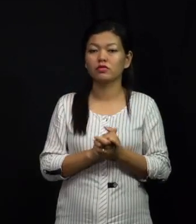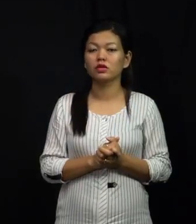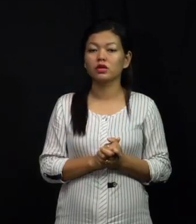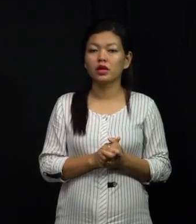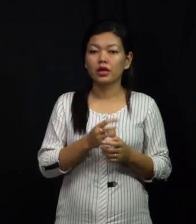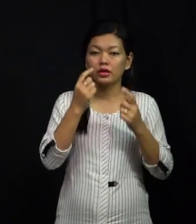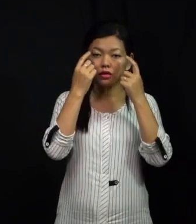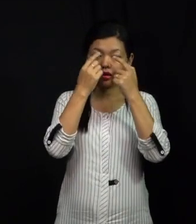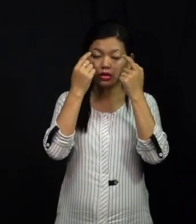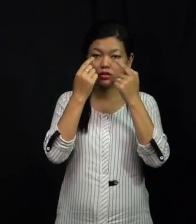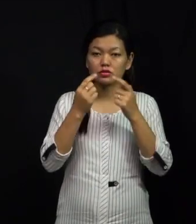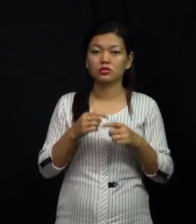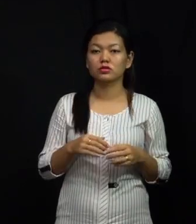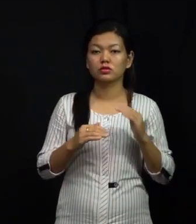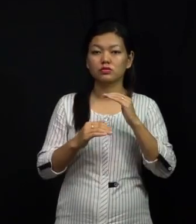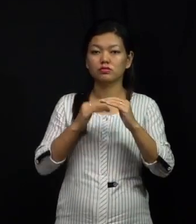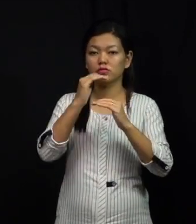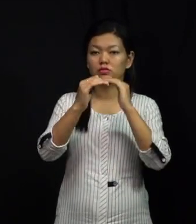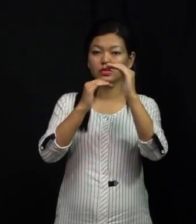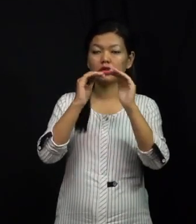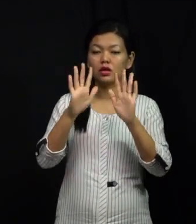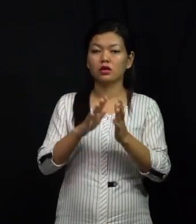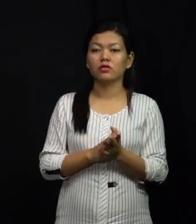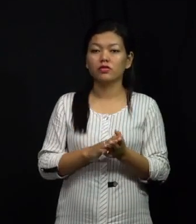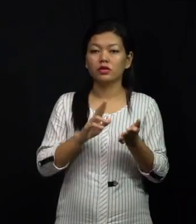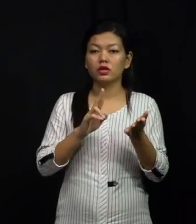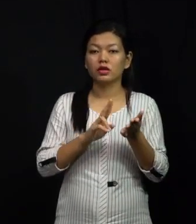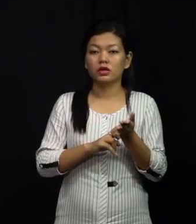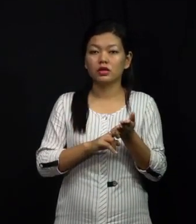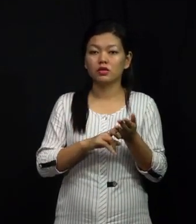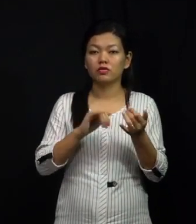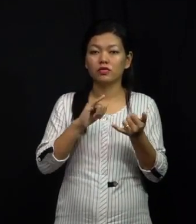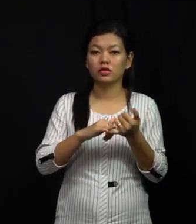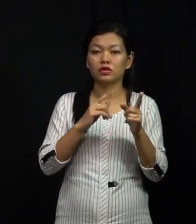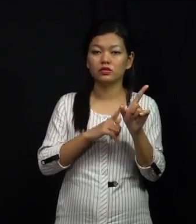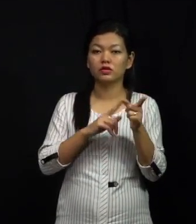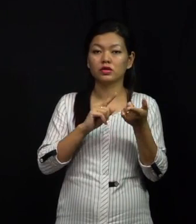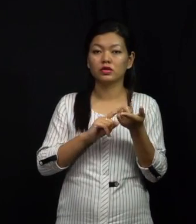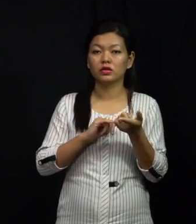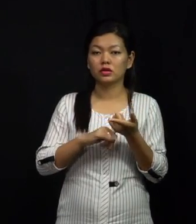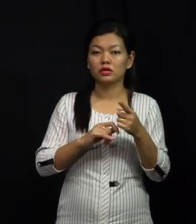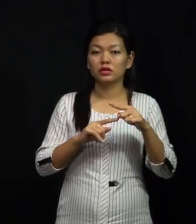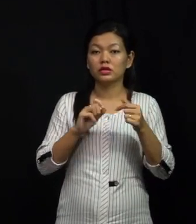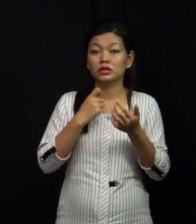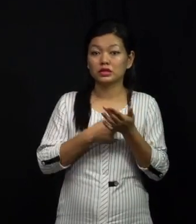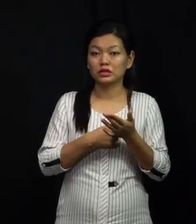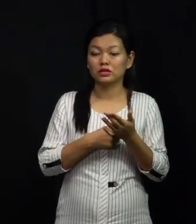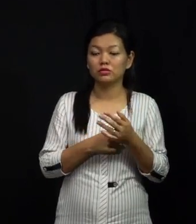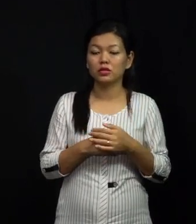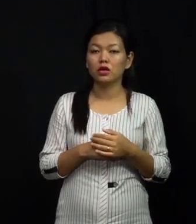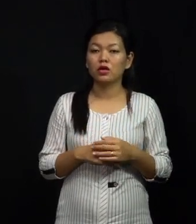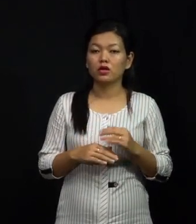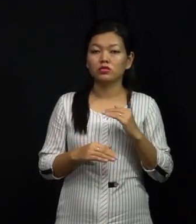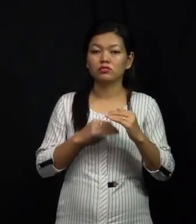Okay, so the nervous system is more enhanced, and then the eye muscles also develop, and they try to differentiate